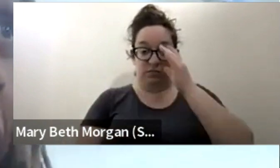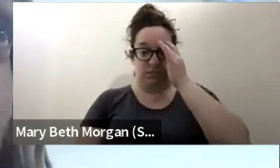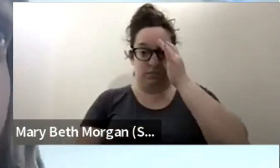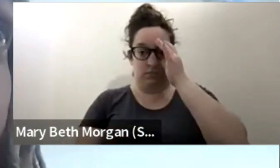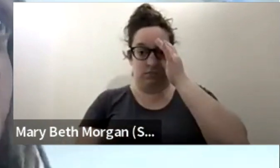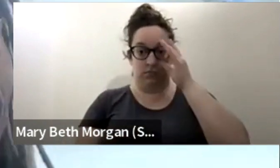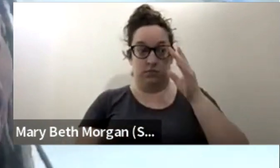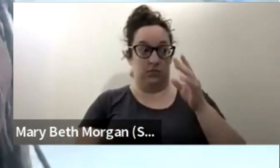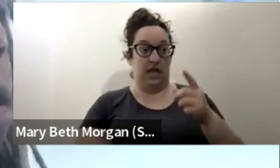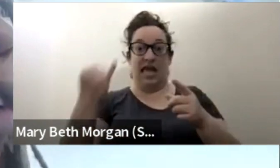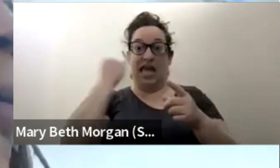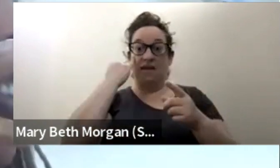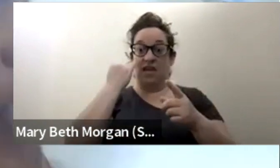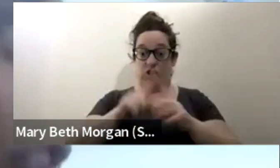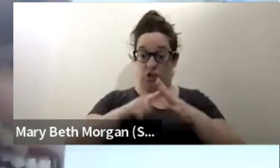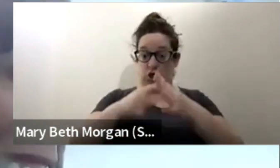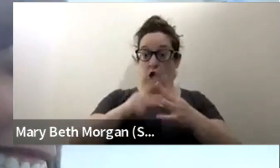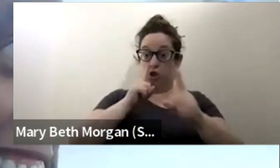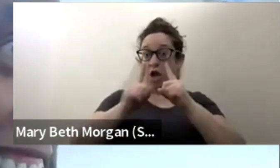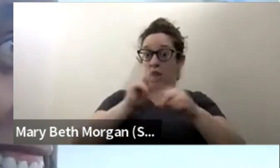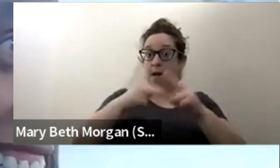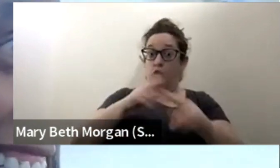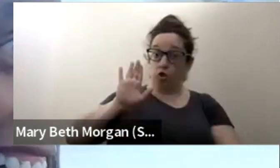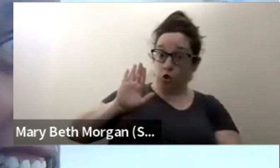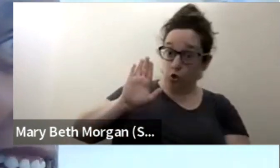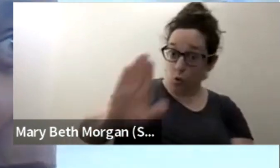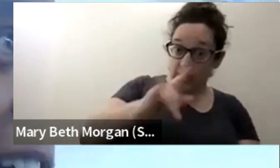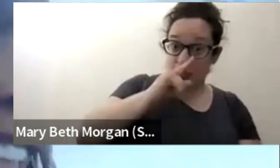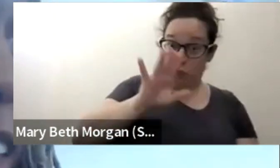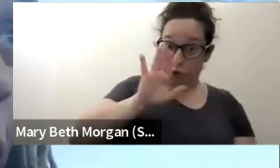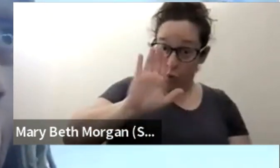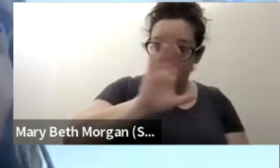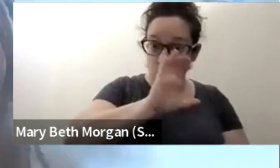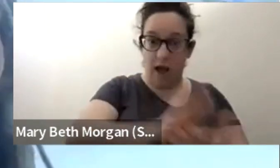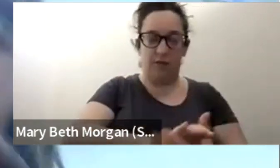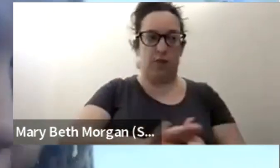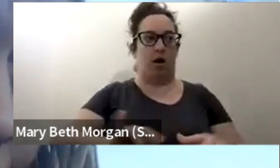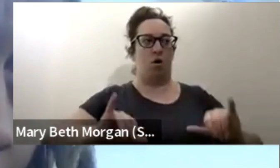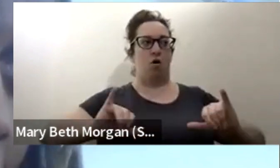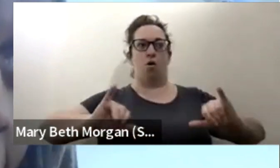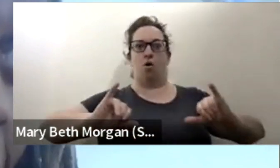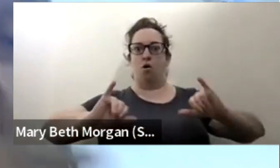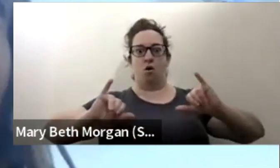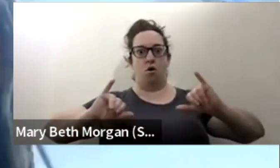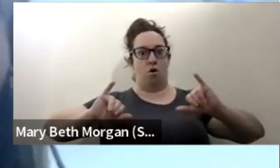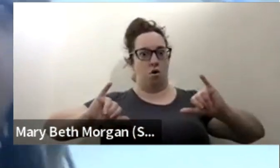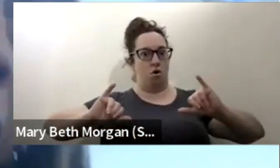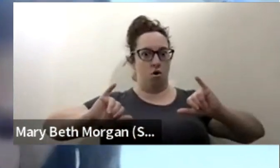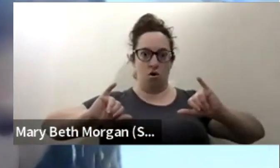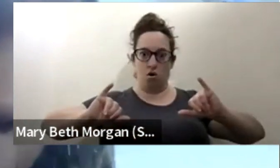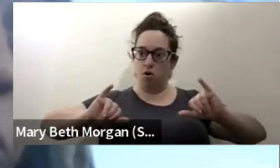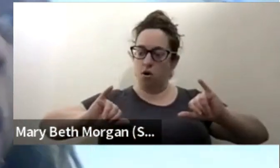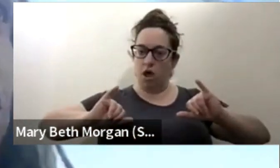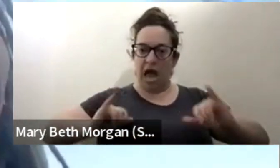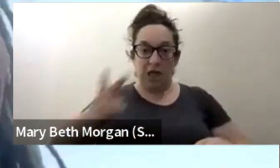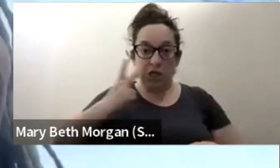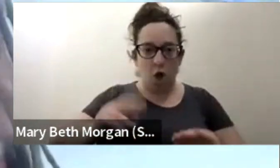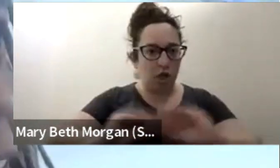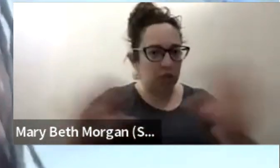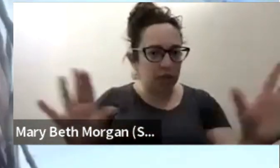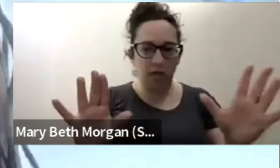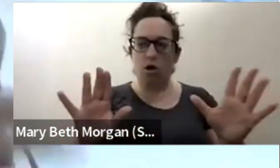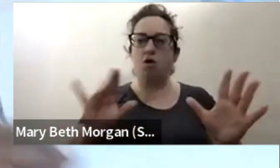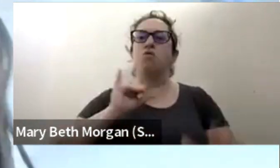had a crash course. Once somebody's talking about your kid and saying, what color is it going to be? Once they're talking about your wife, you're like, oh. So,